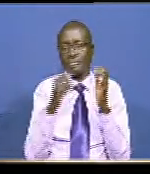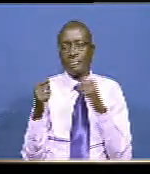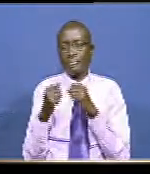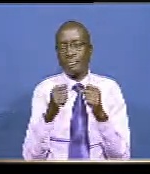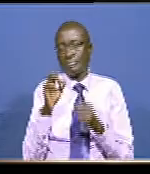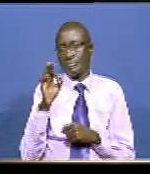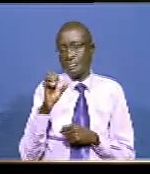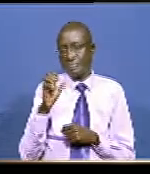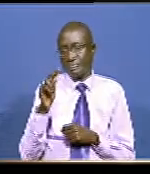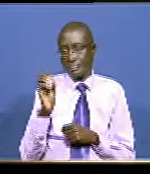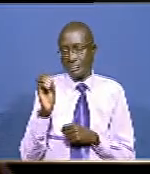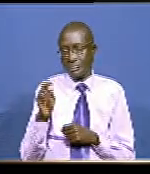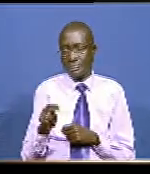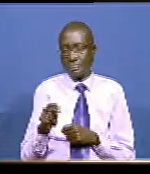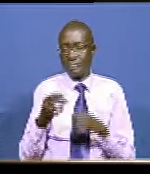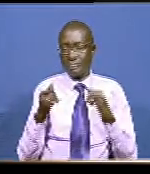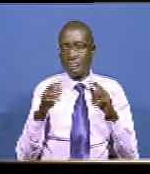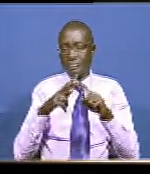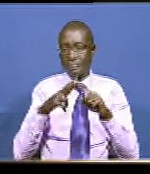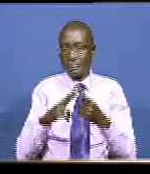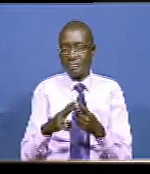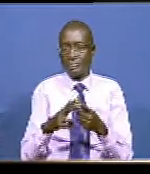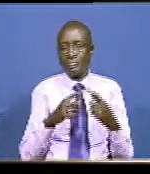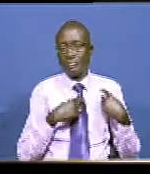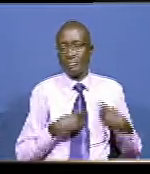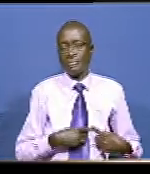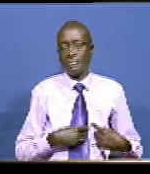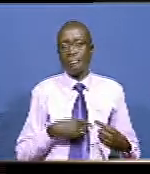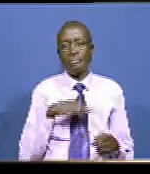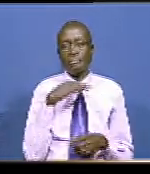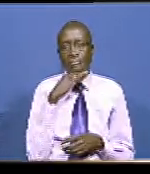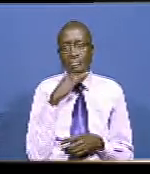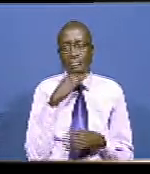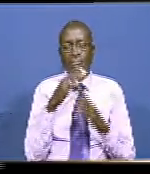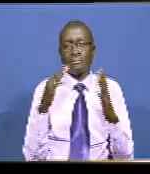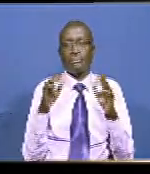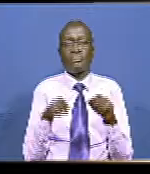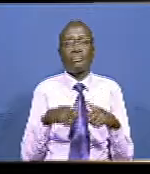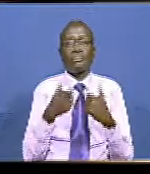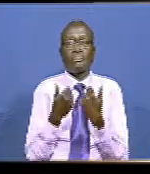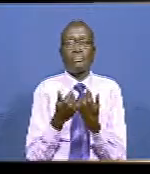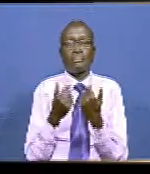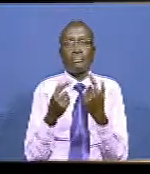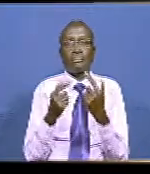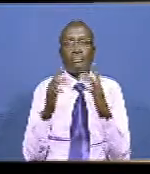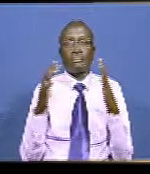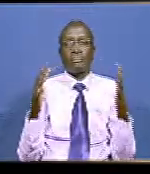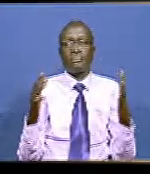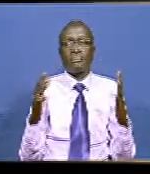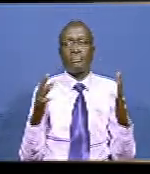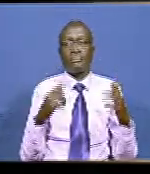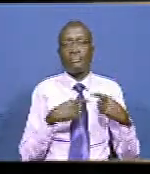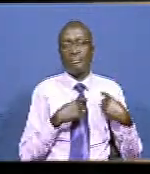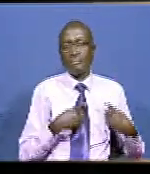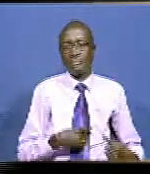yet chenye tunadai kufix, imedai kwa hati yetu. Tunadai kukua great kwa society, yet the greatness inadai kwa hati